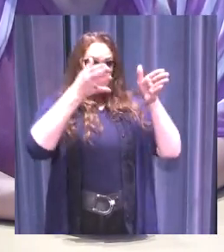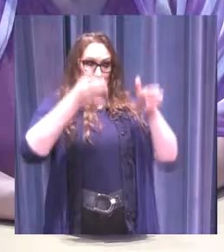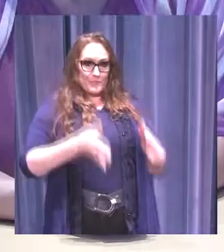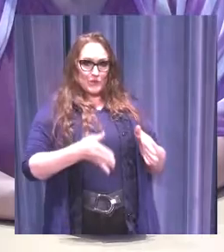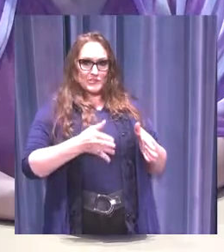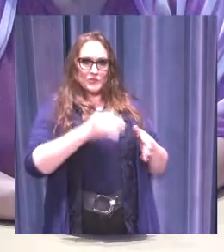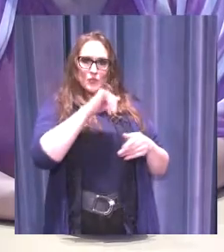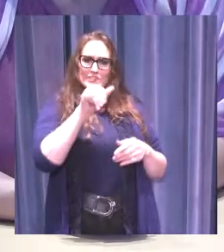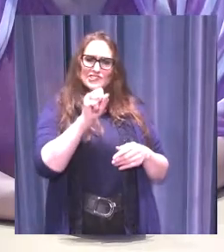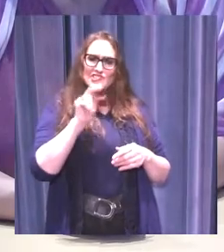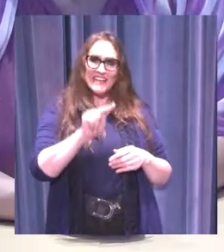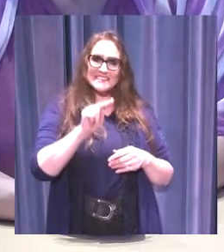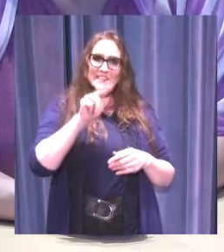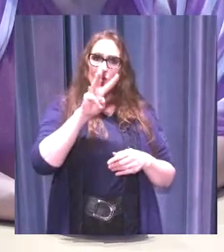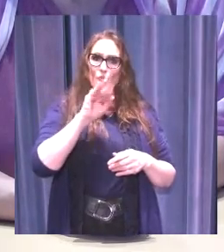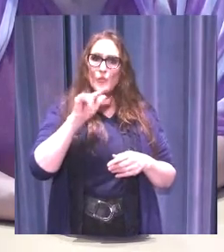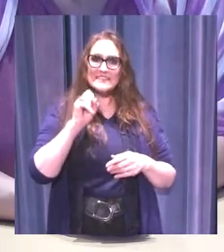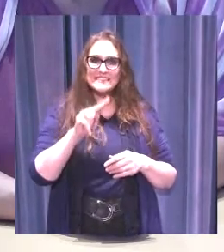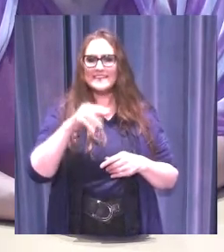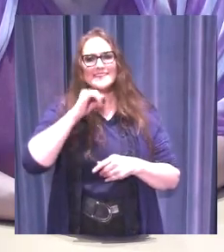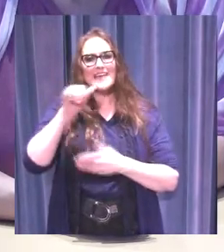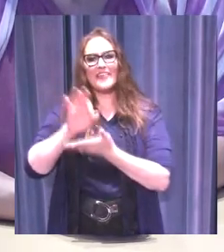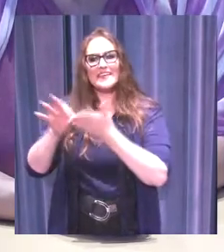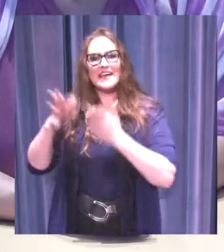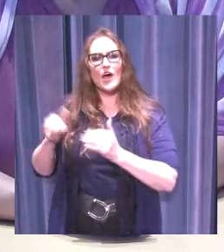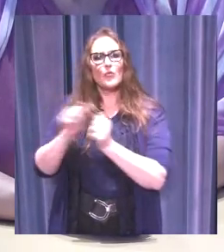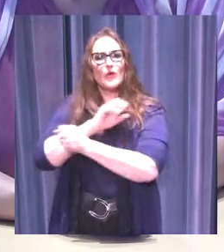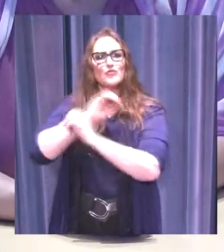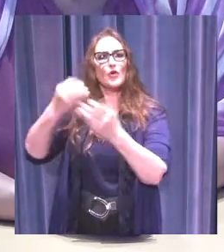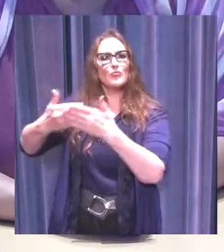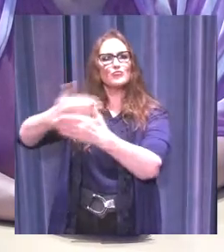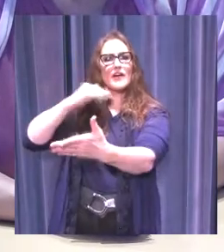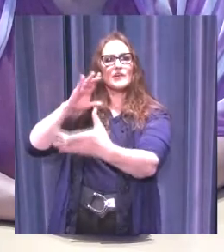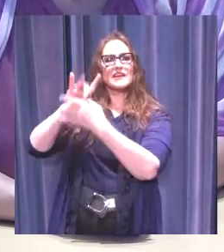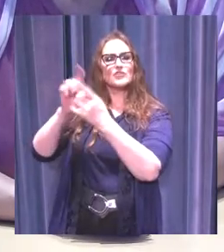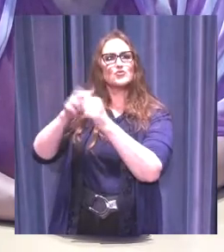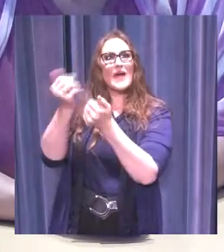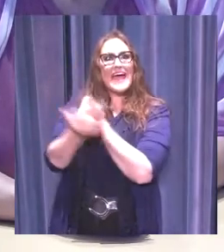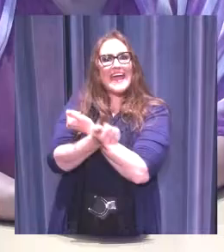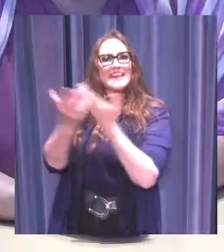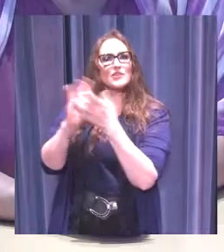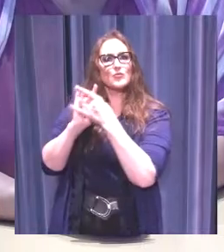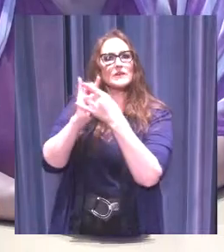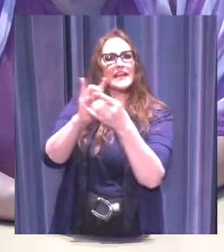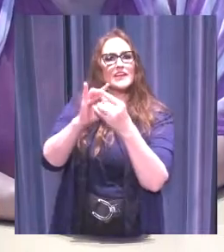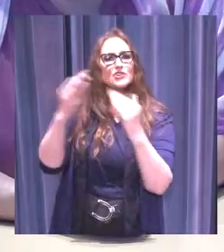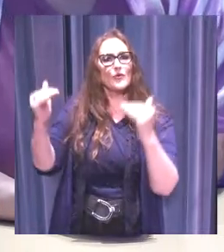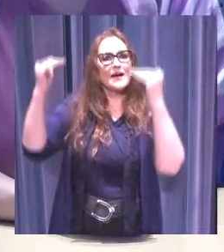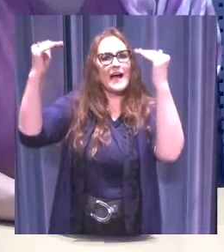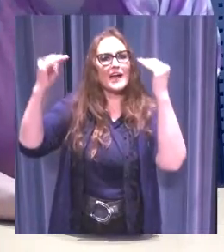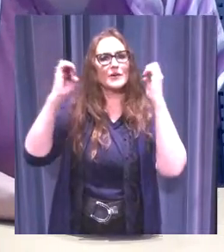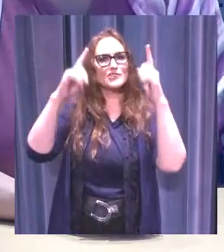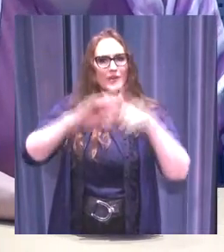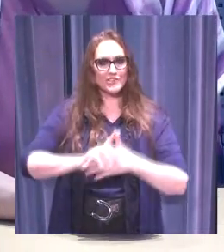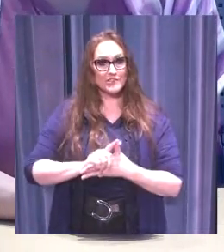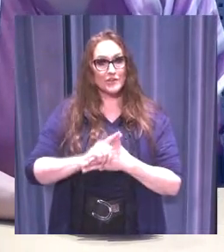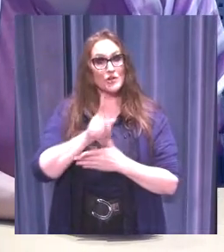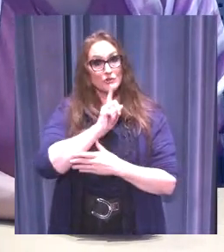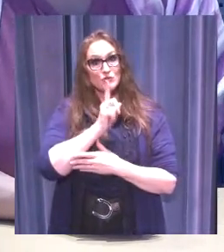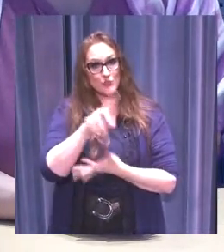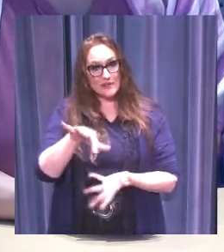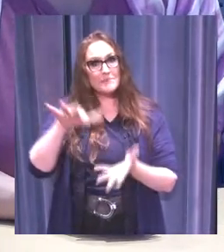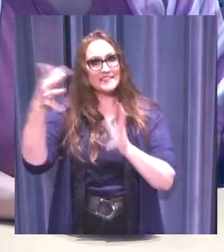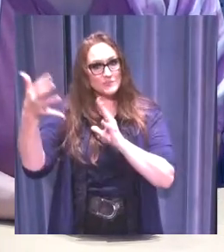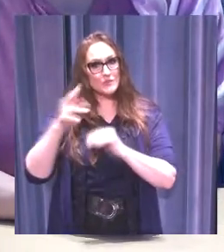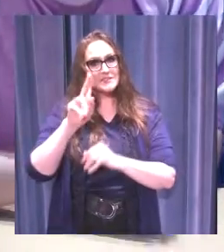was Jason Wilson, not the accountant with no prior connection to anything related to higher education. You really messed